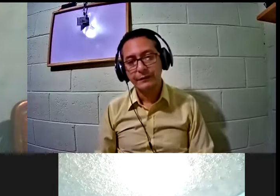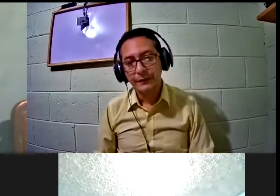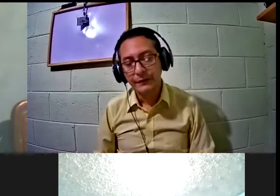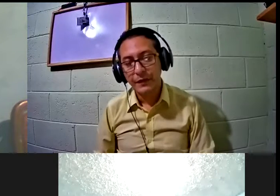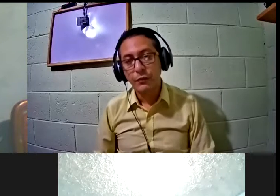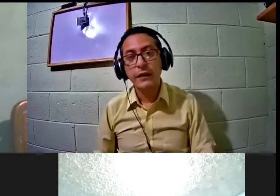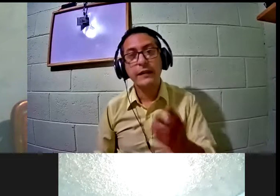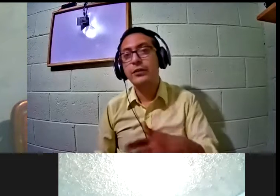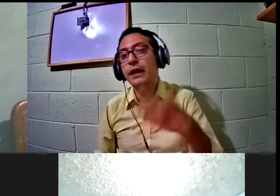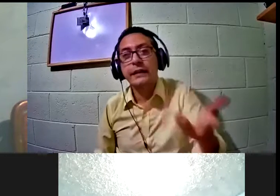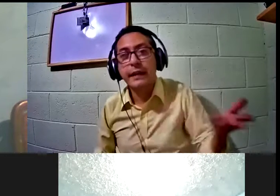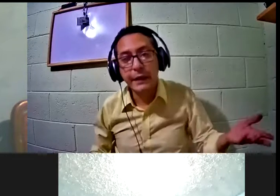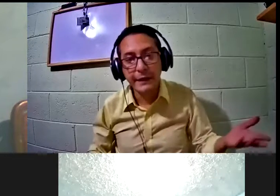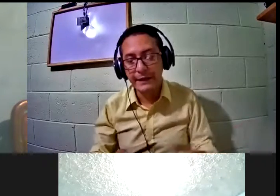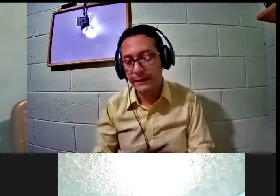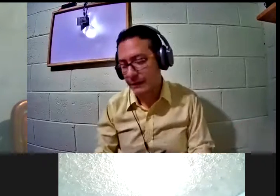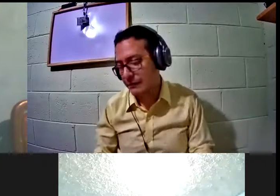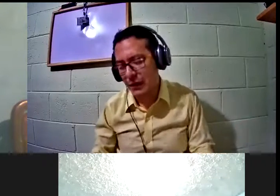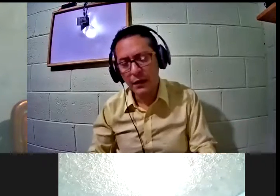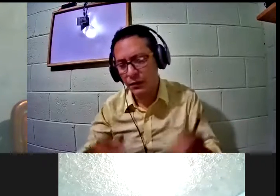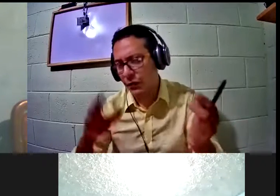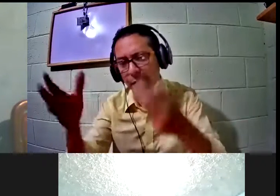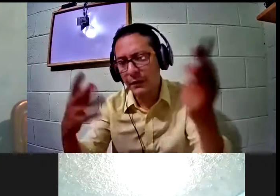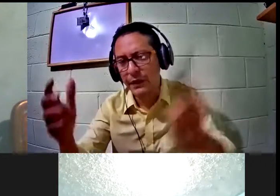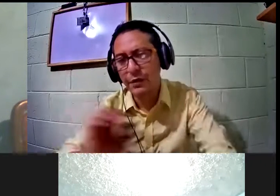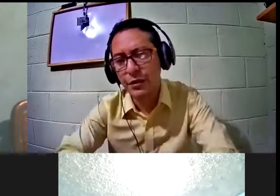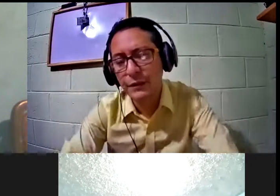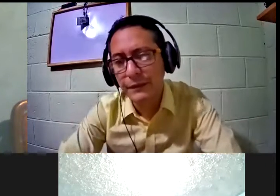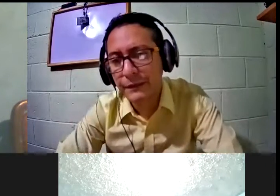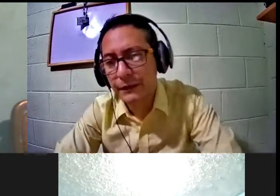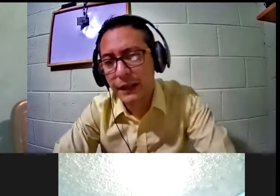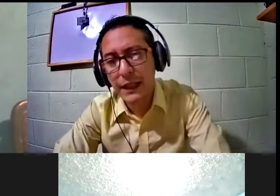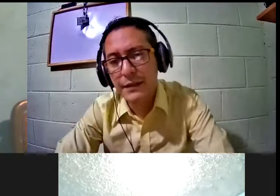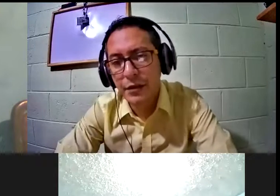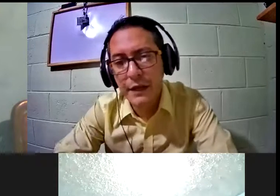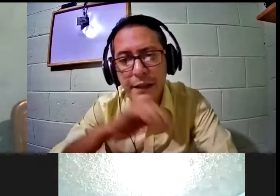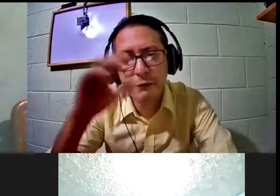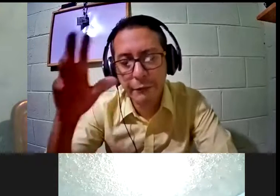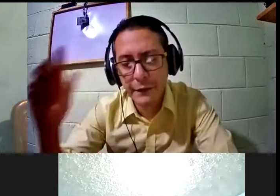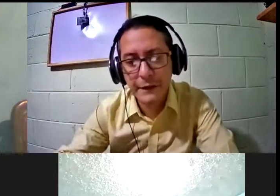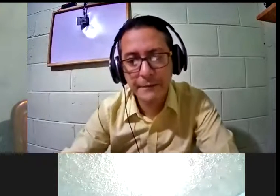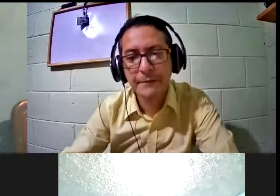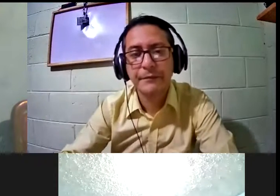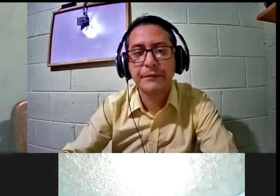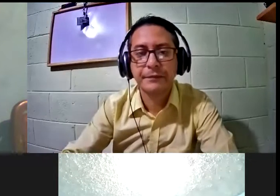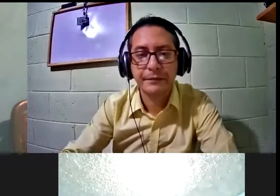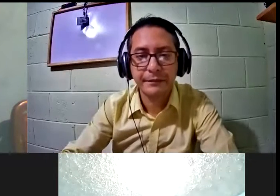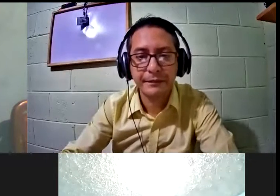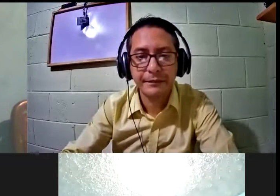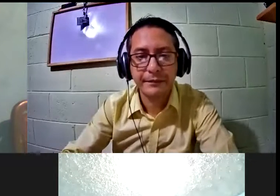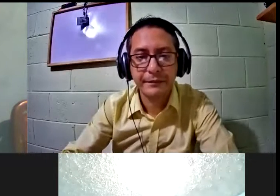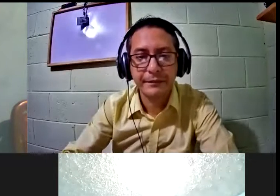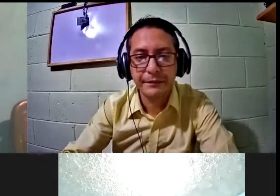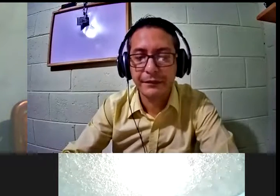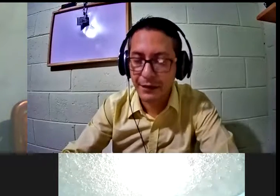Okay. What are your activities? No, you can vary the question. As long as you necessarily what